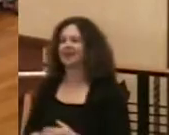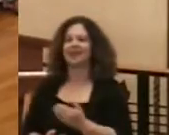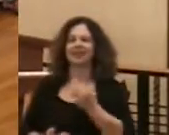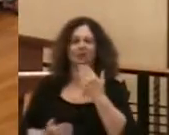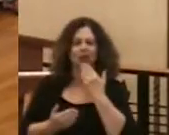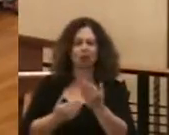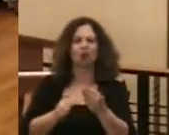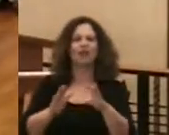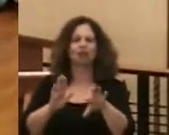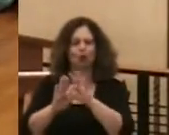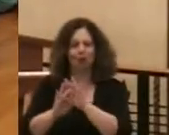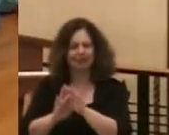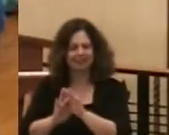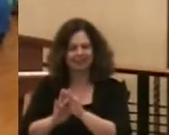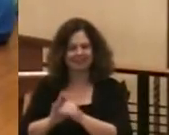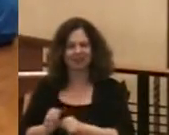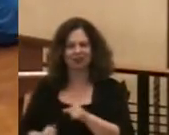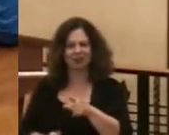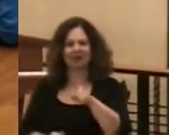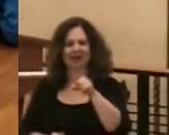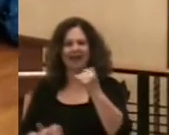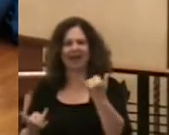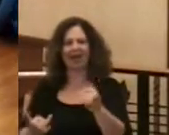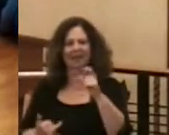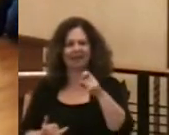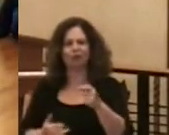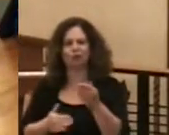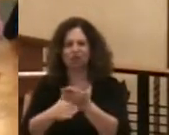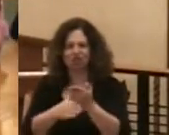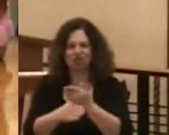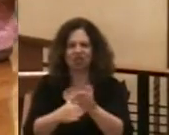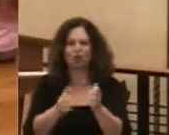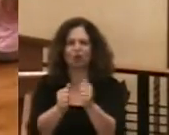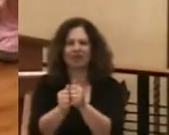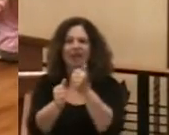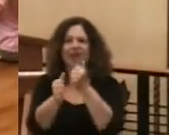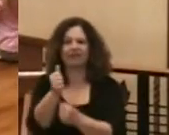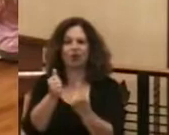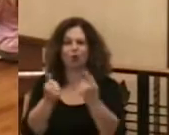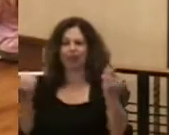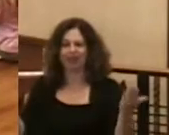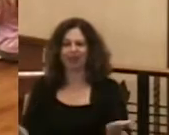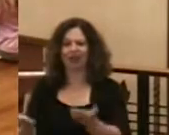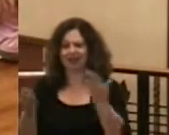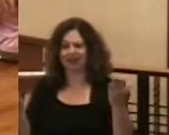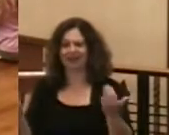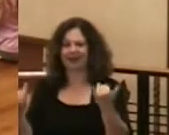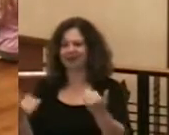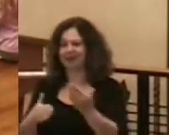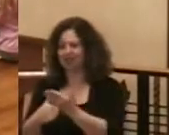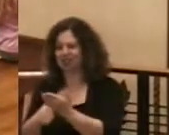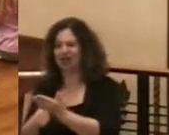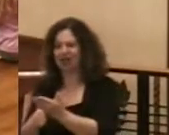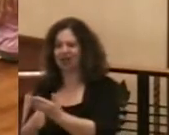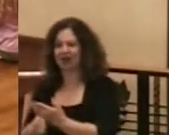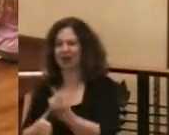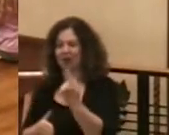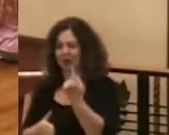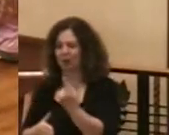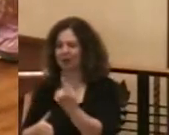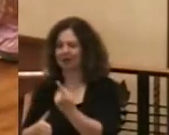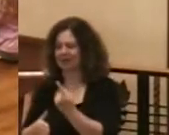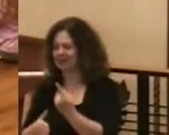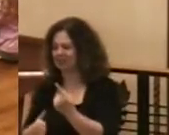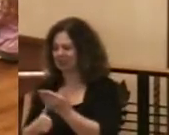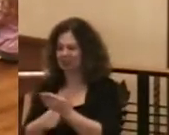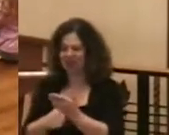choice, because you're going to have to share it with everybody here. I